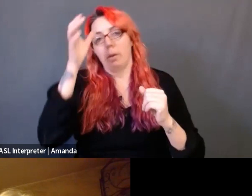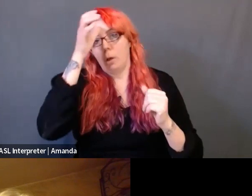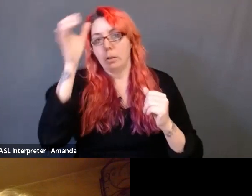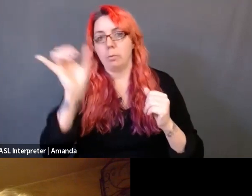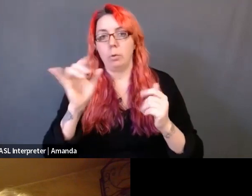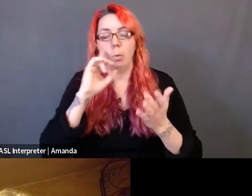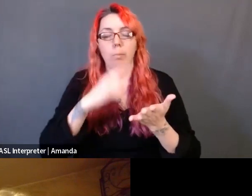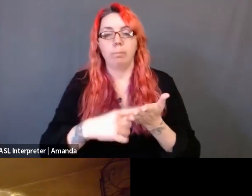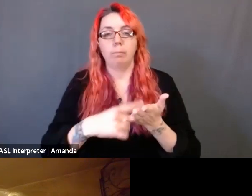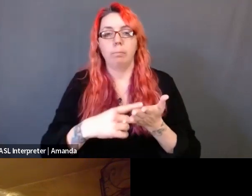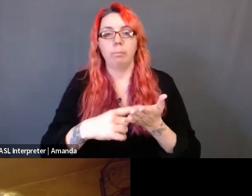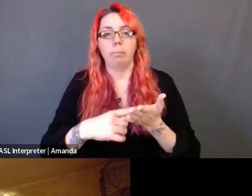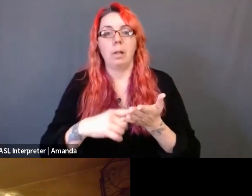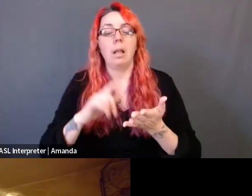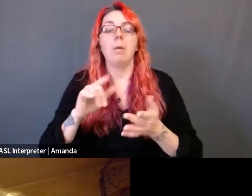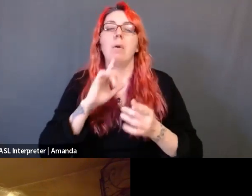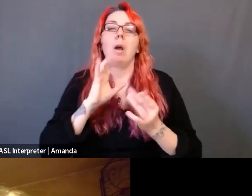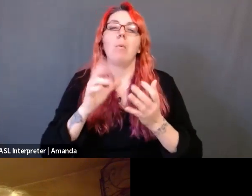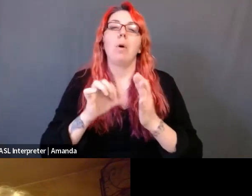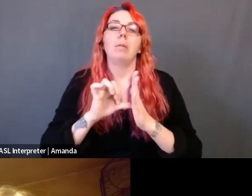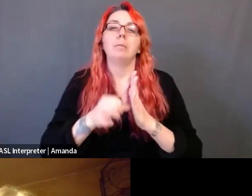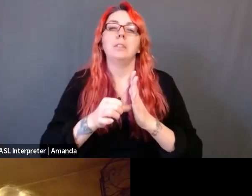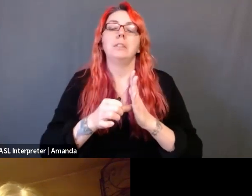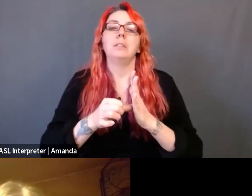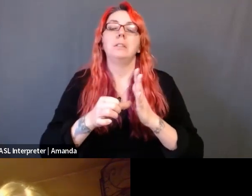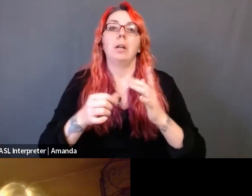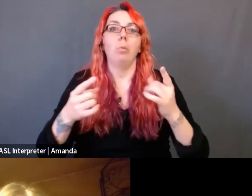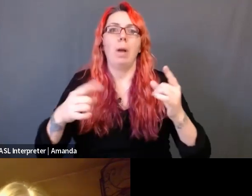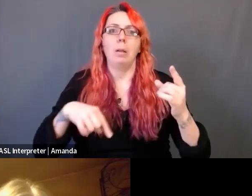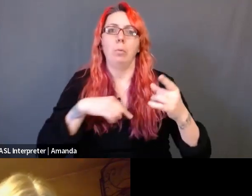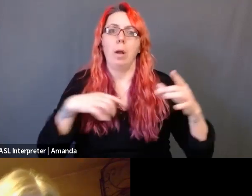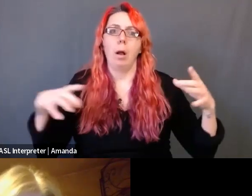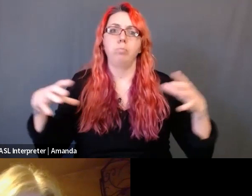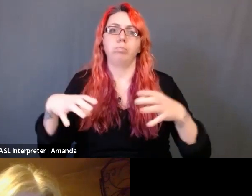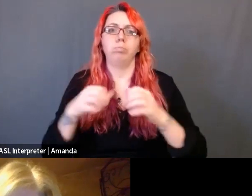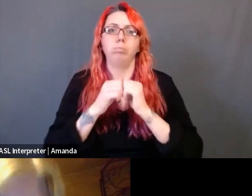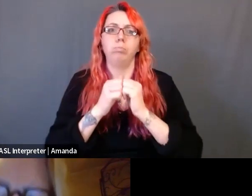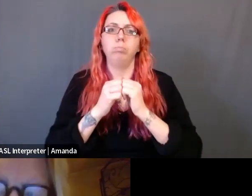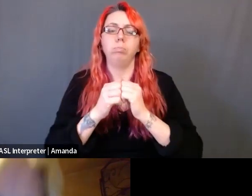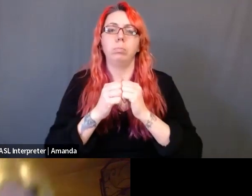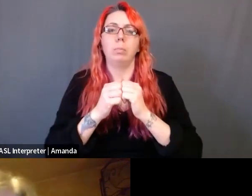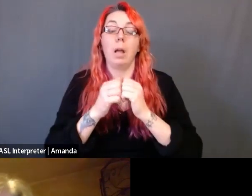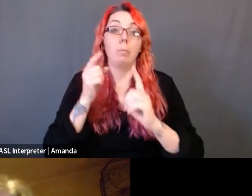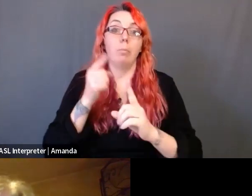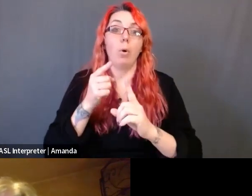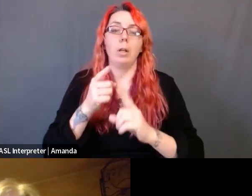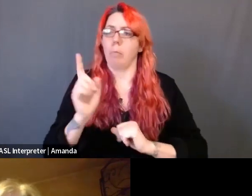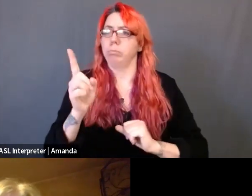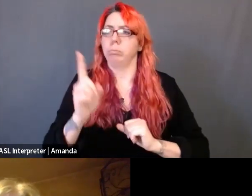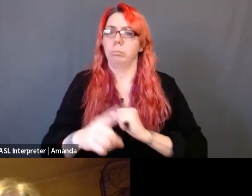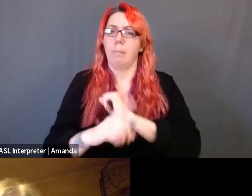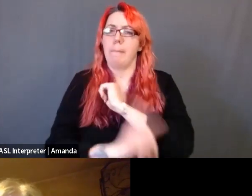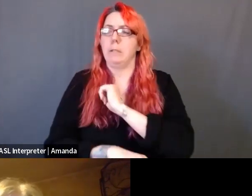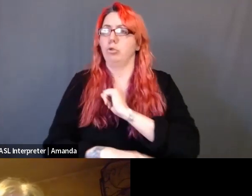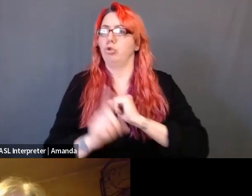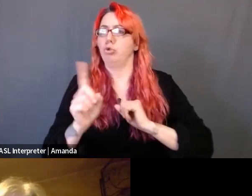we're trying to achieve accountability in our spaces with each other, less so punishing. So the initial goal is not about